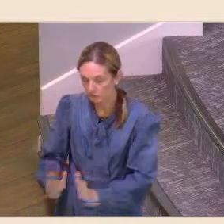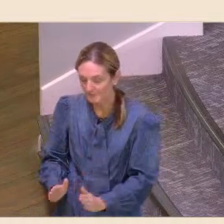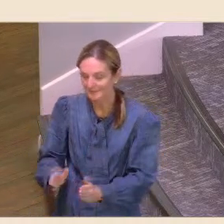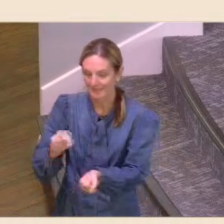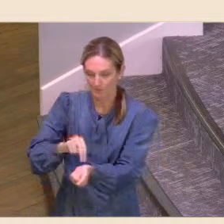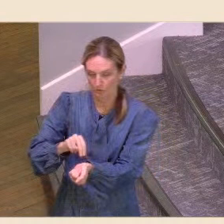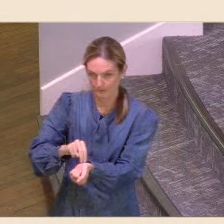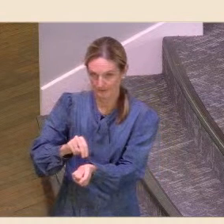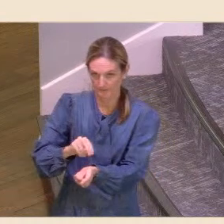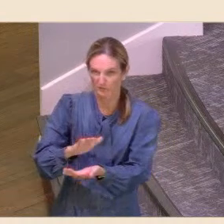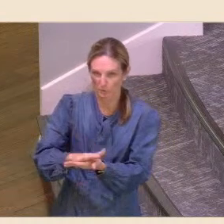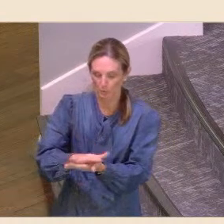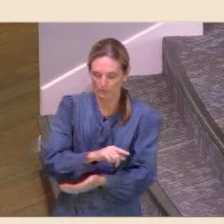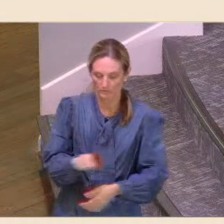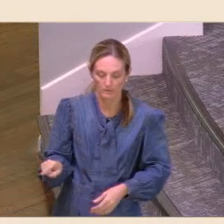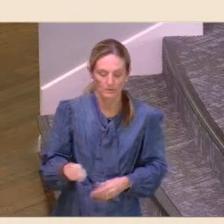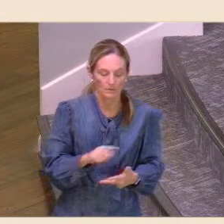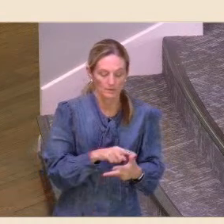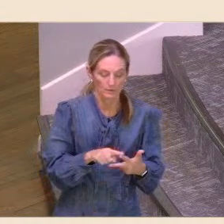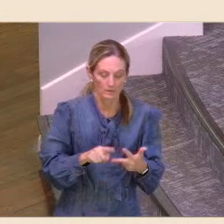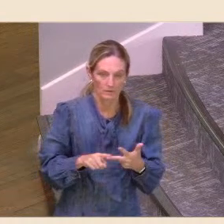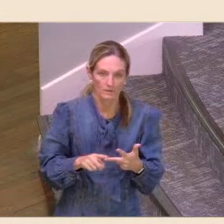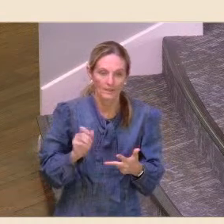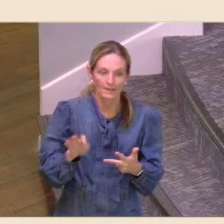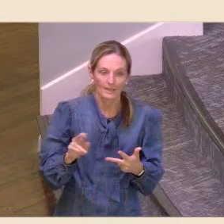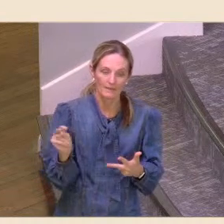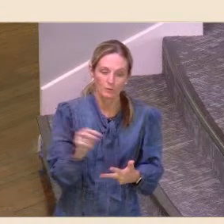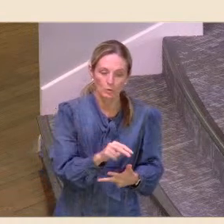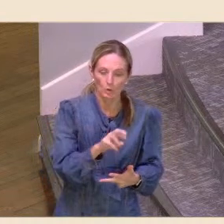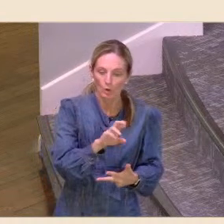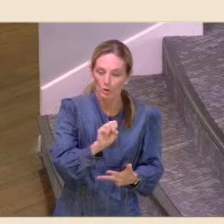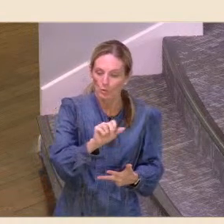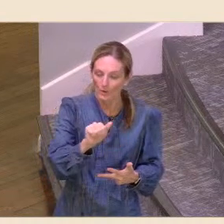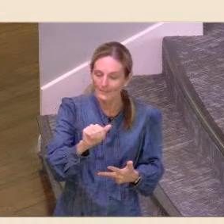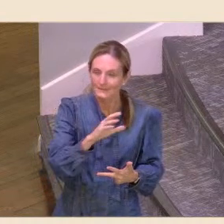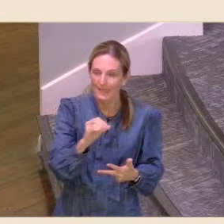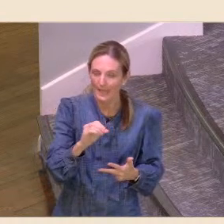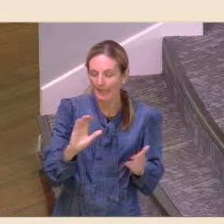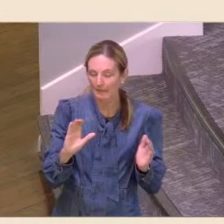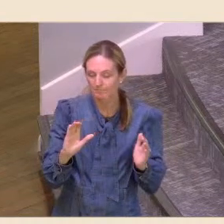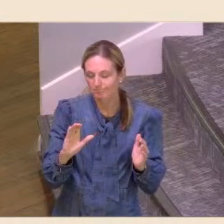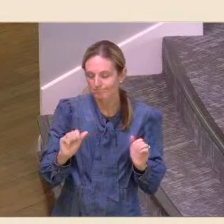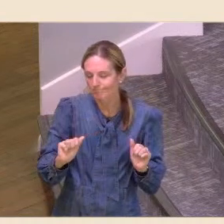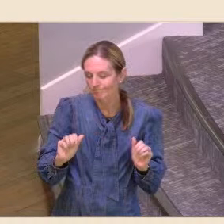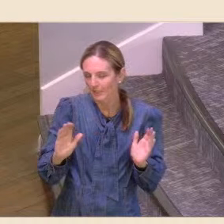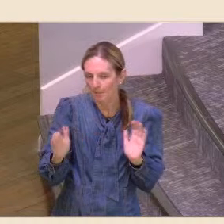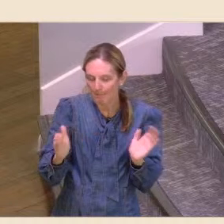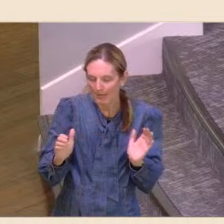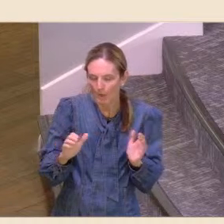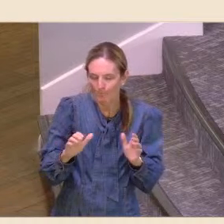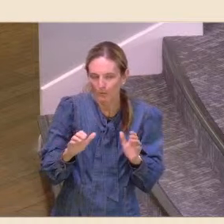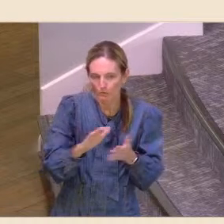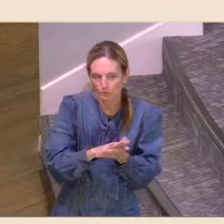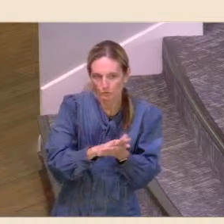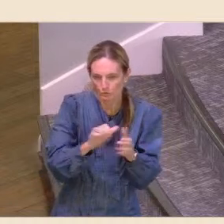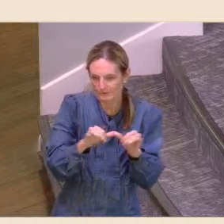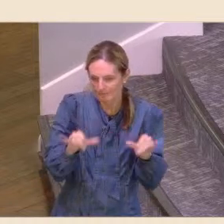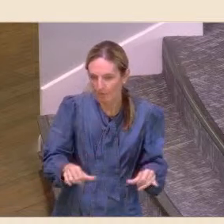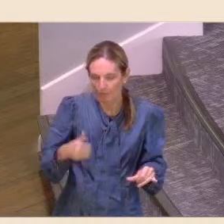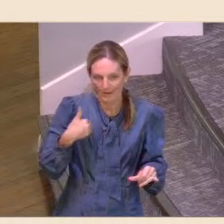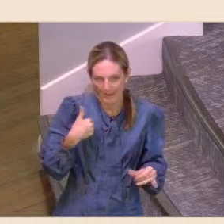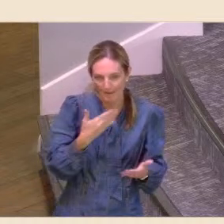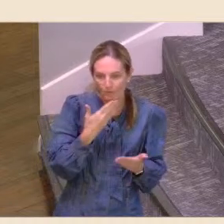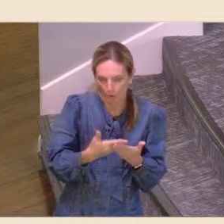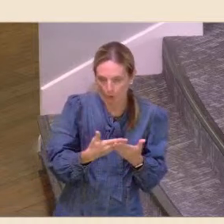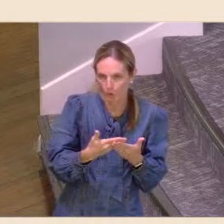nurses. If you looked in our RESA and other comparable school systems, we do have a very favorable